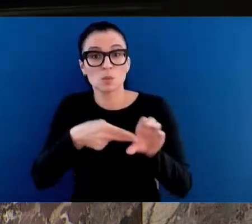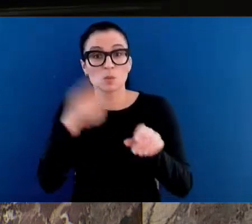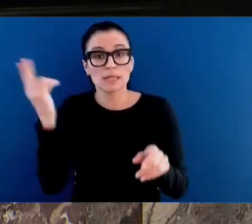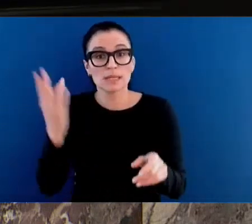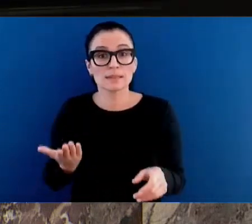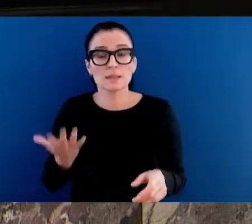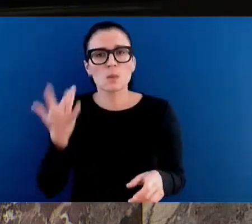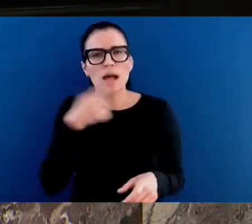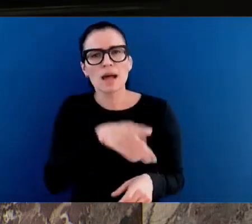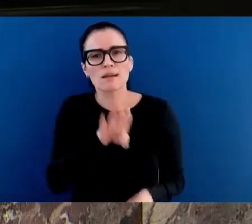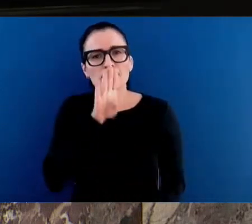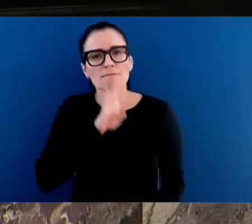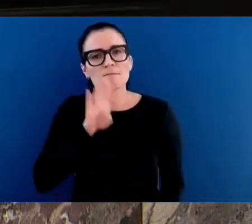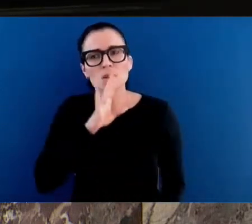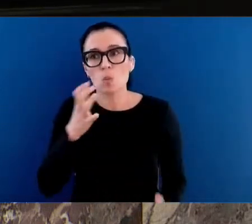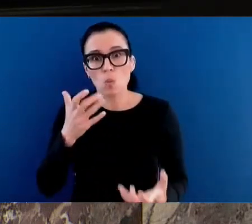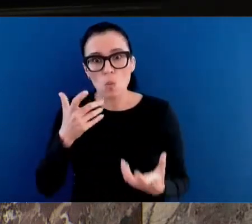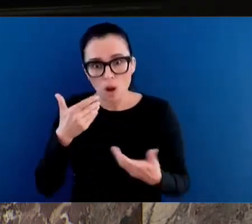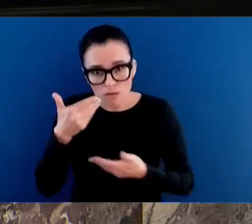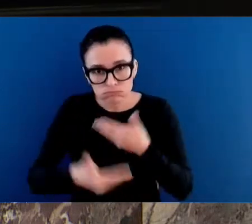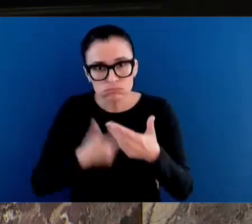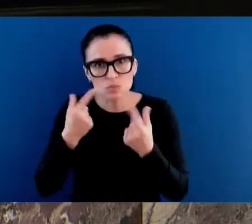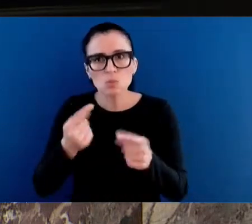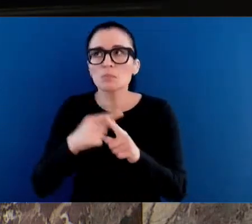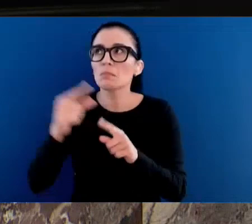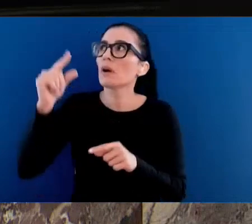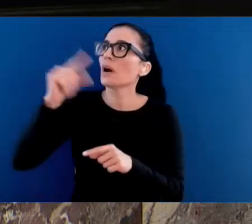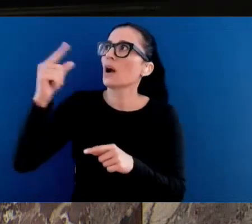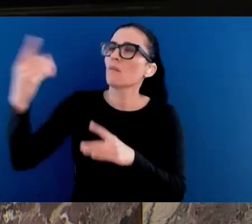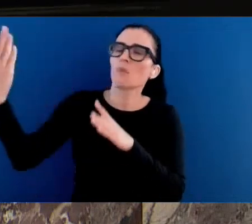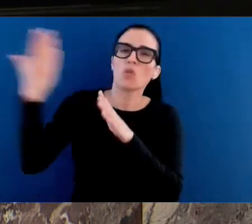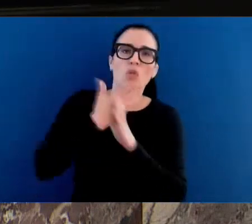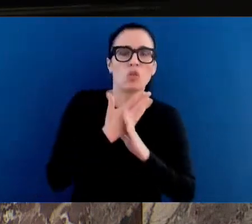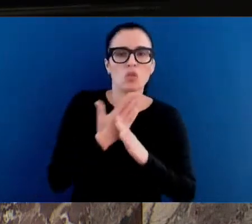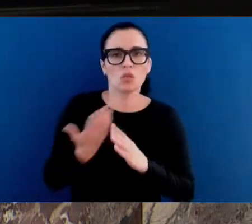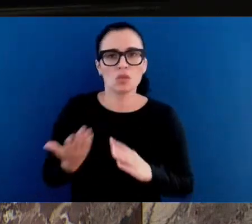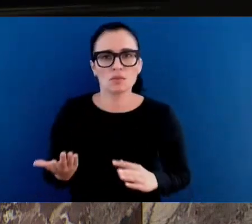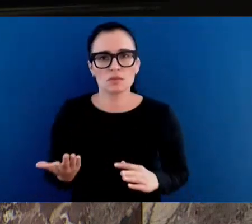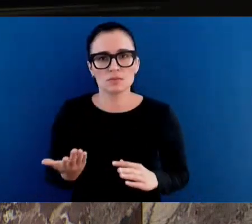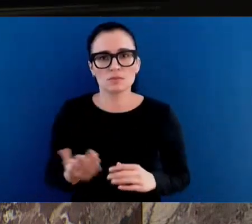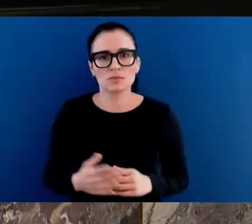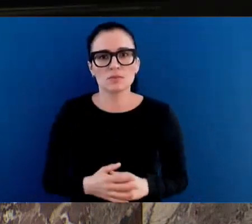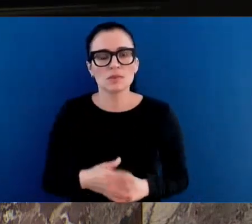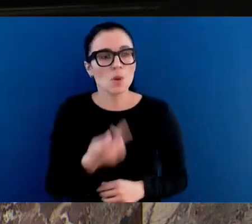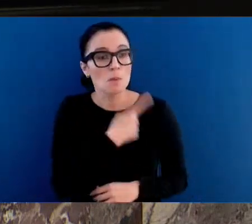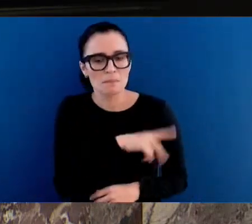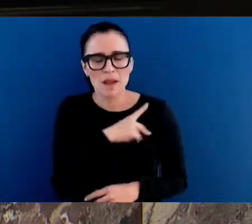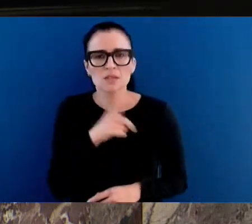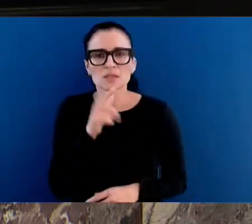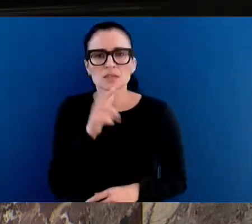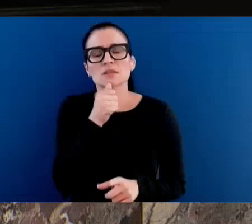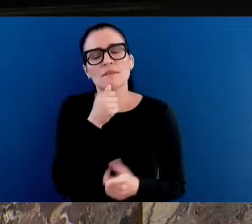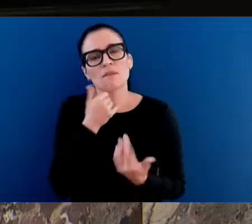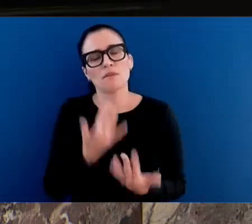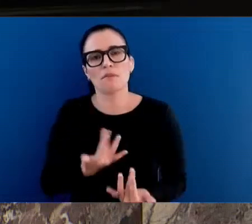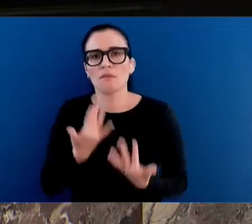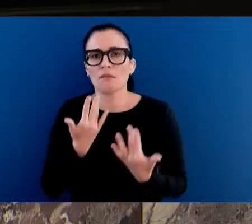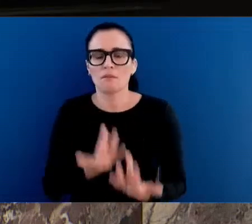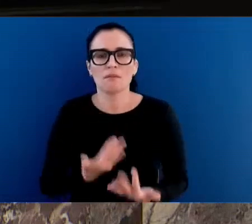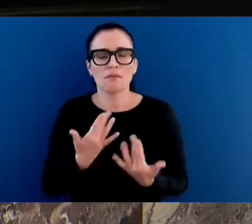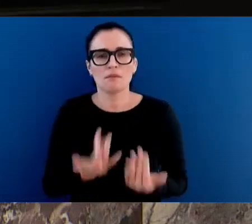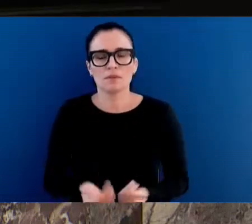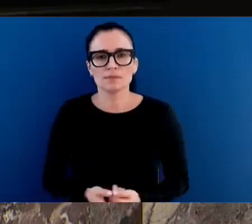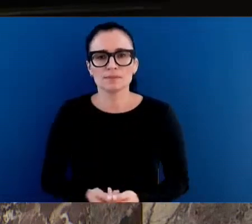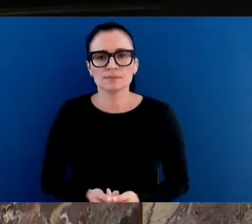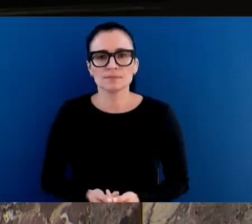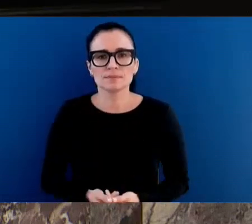keeping patients from having access to health care. My office is working with advocates and a local nonprofit to get a community-led clinic going. And through this process, we have